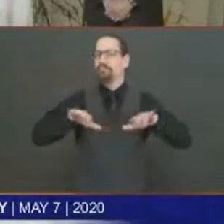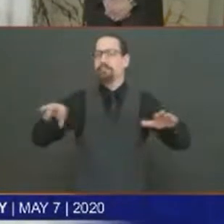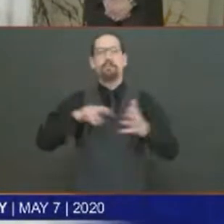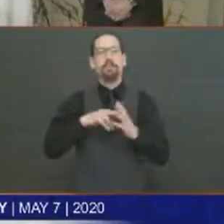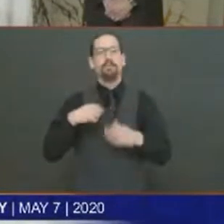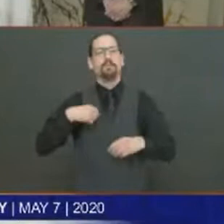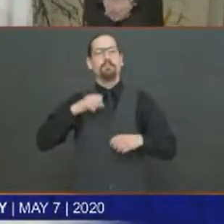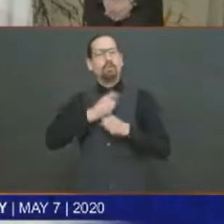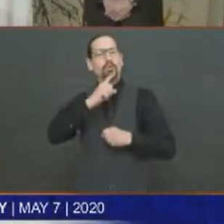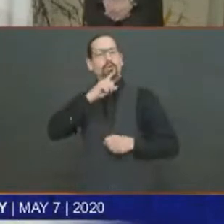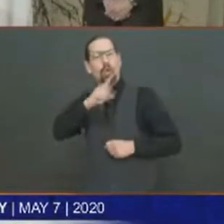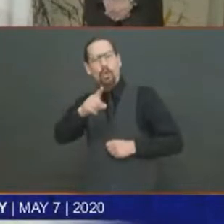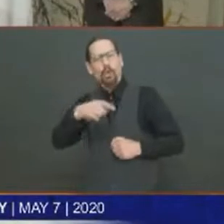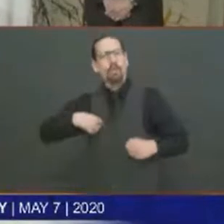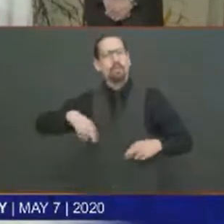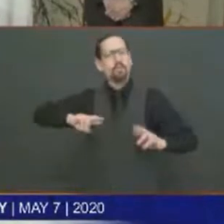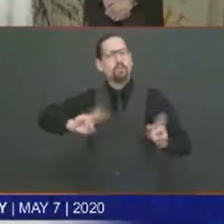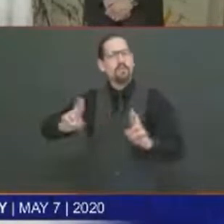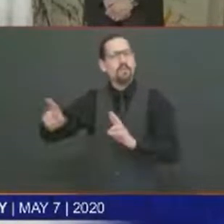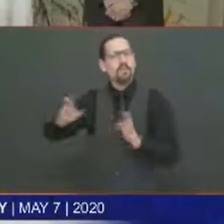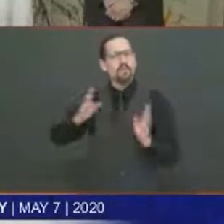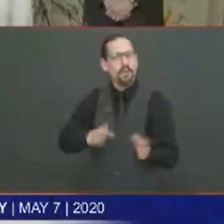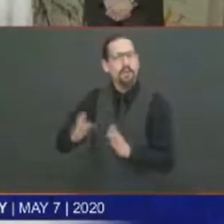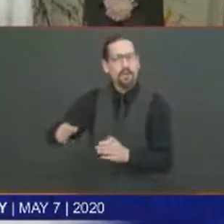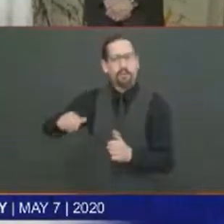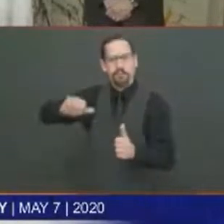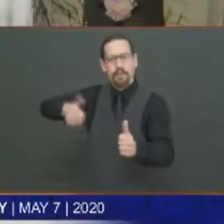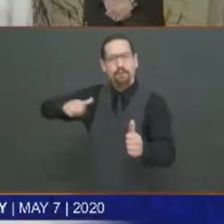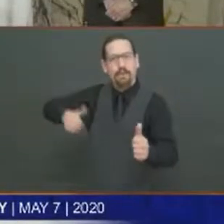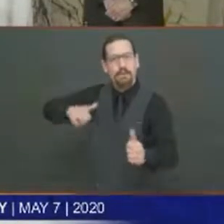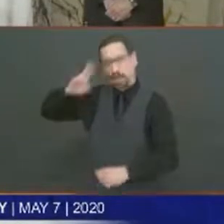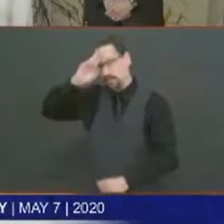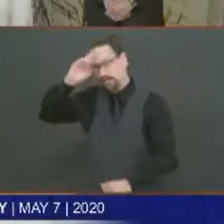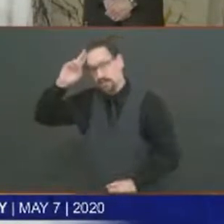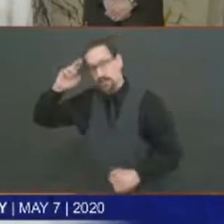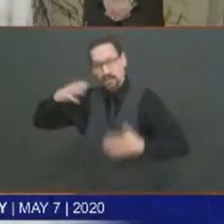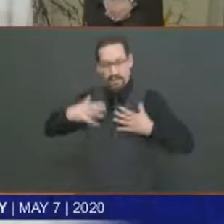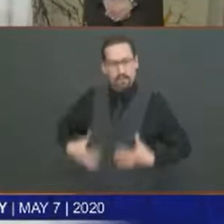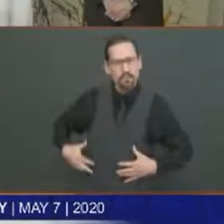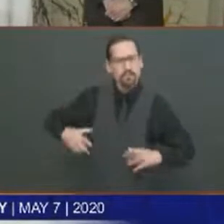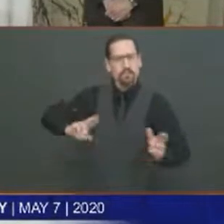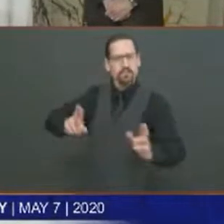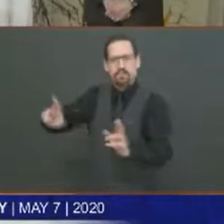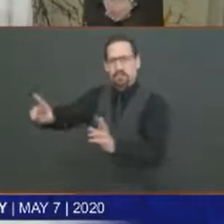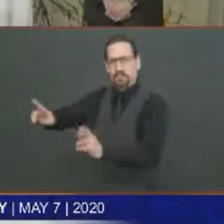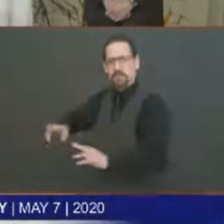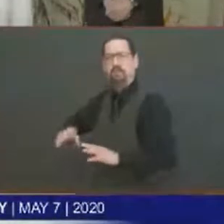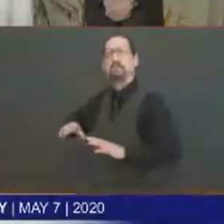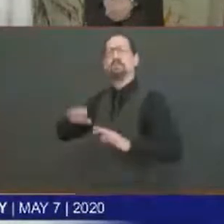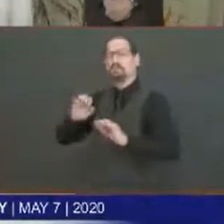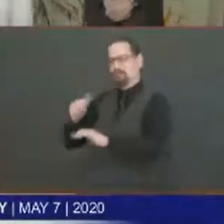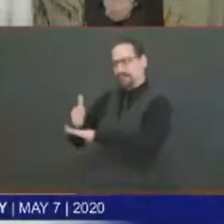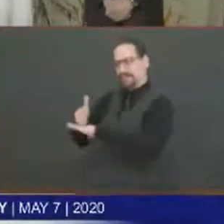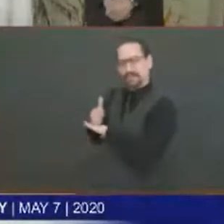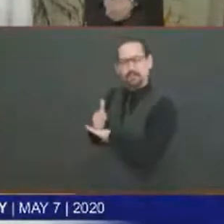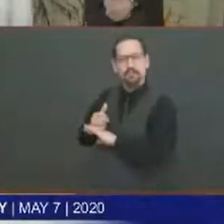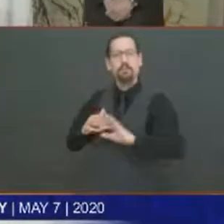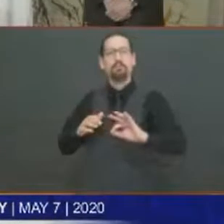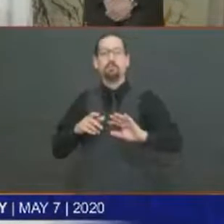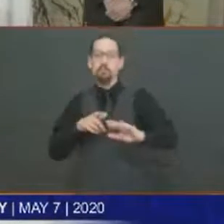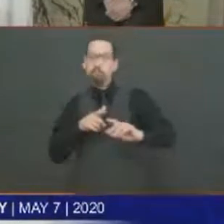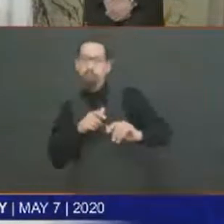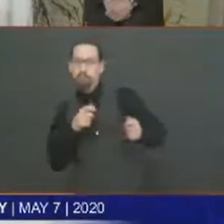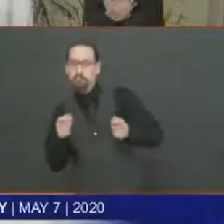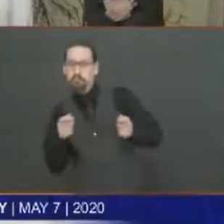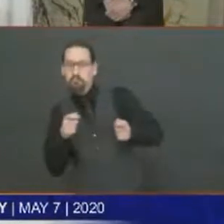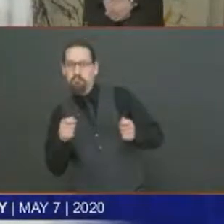move forward with phase 1. I want to take a moment to thank all of the unbelievably